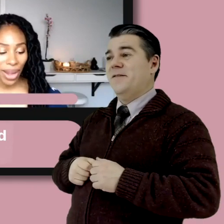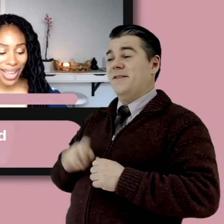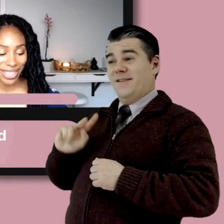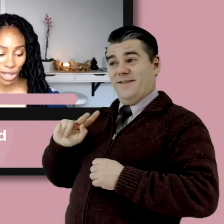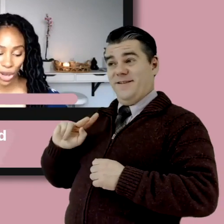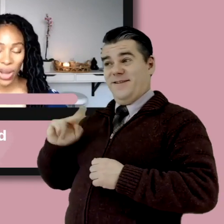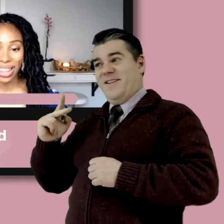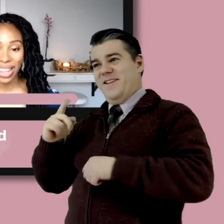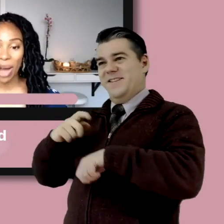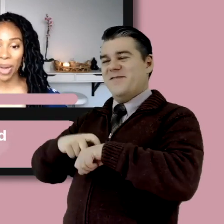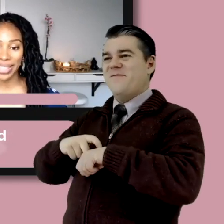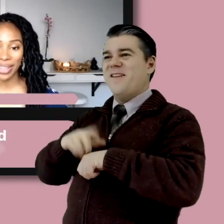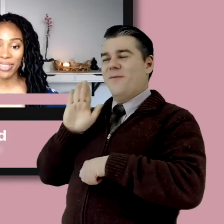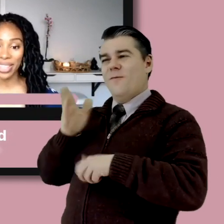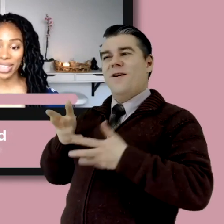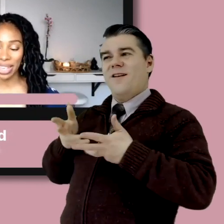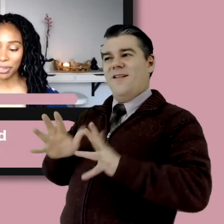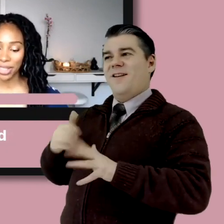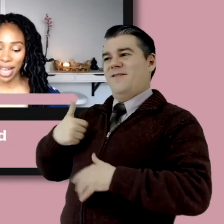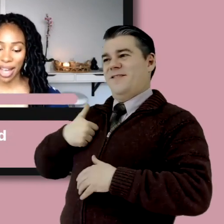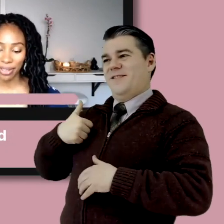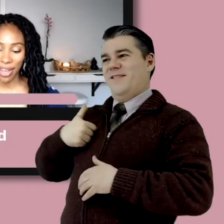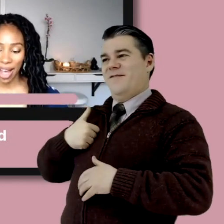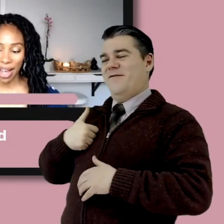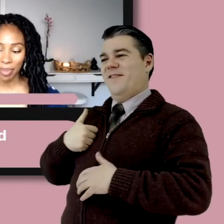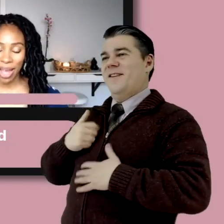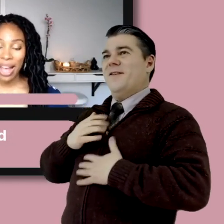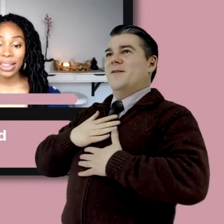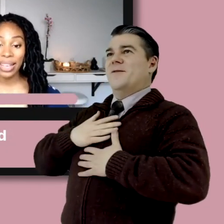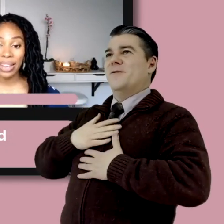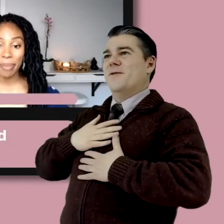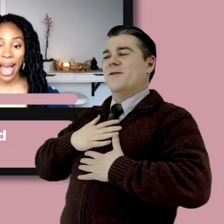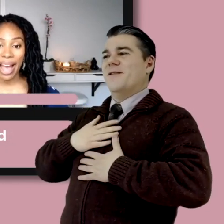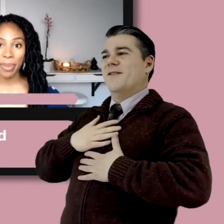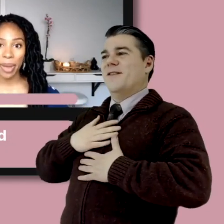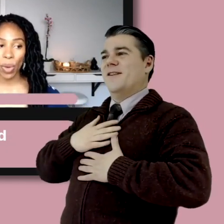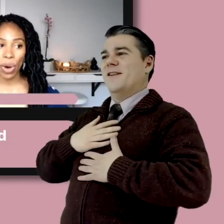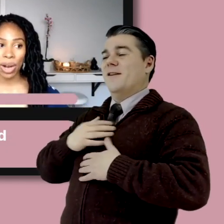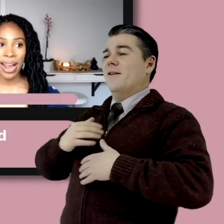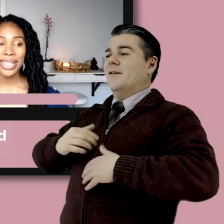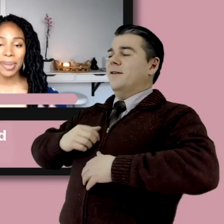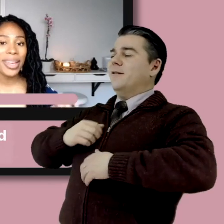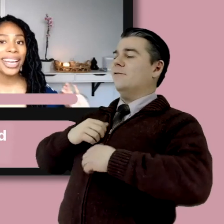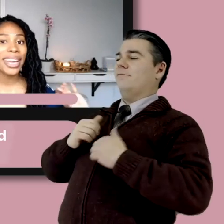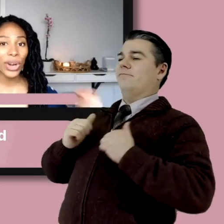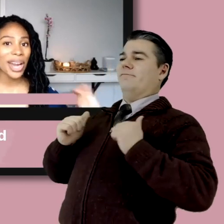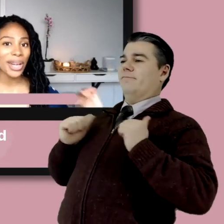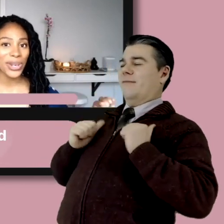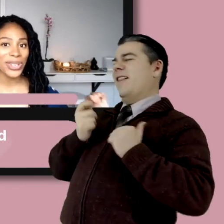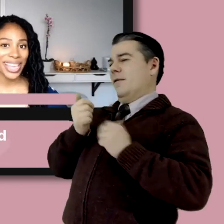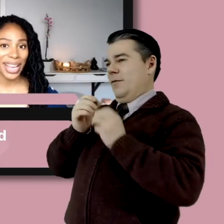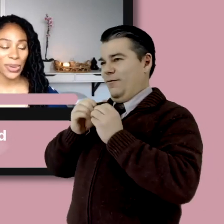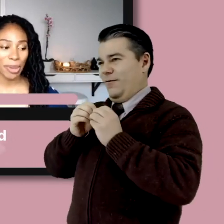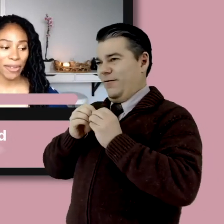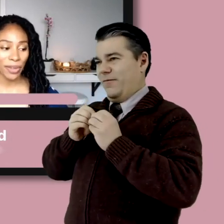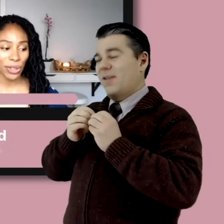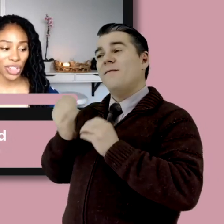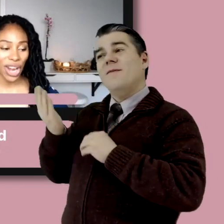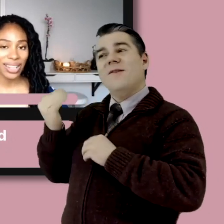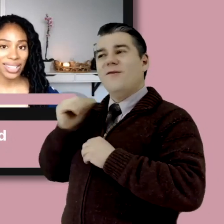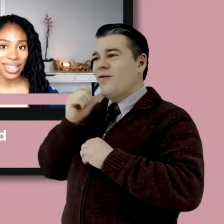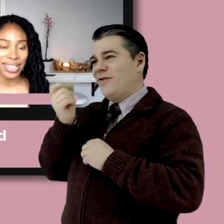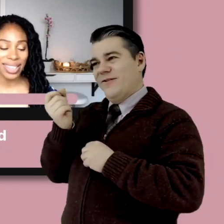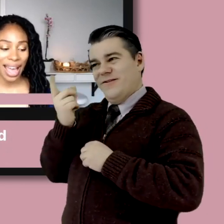I'm going to allow myself the gift of leaning back a bit more. Something I couldn't understand with my